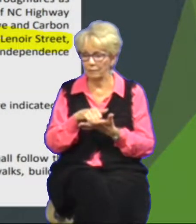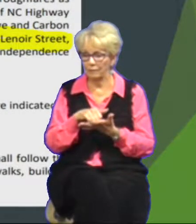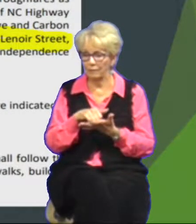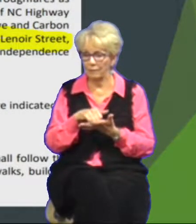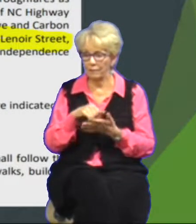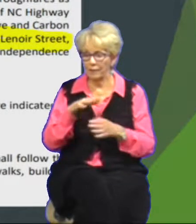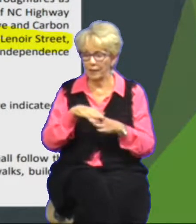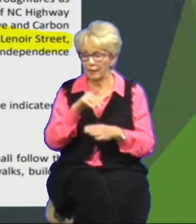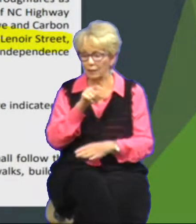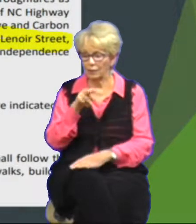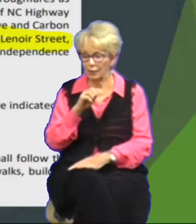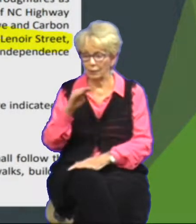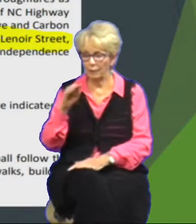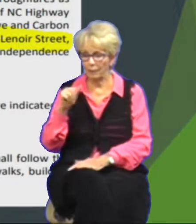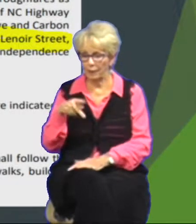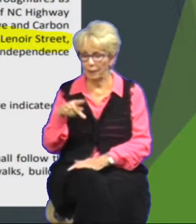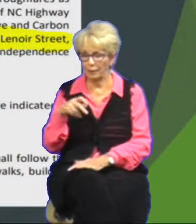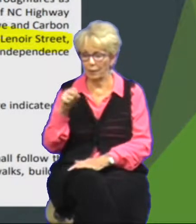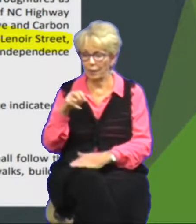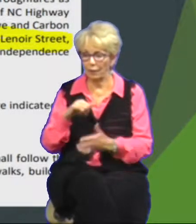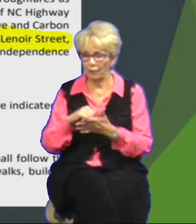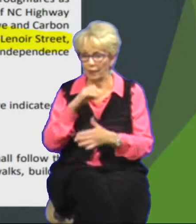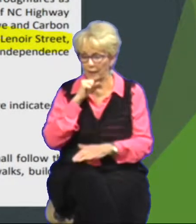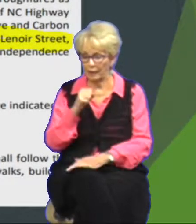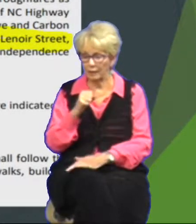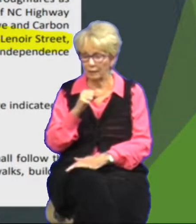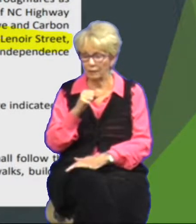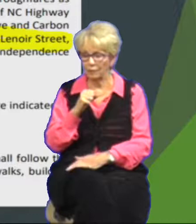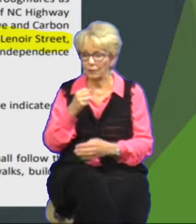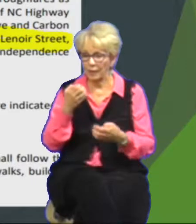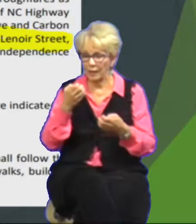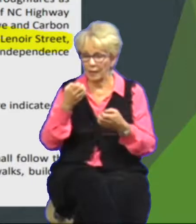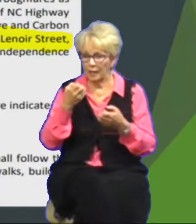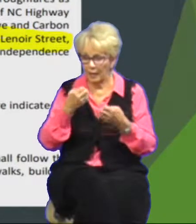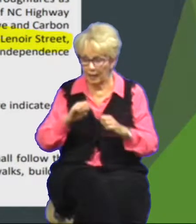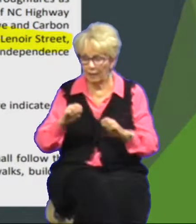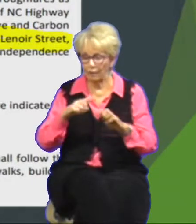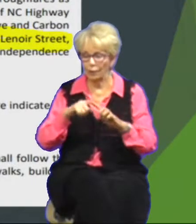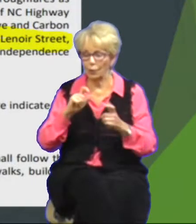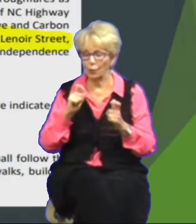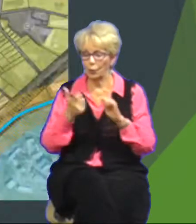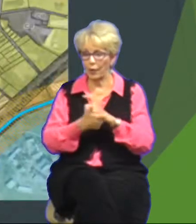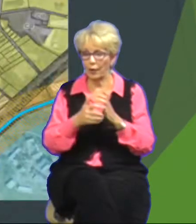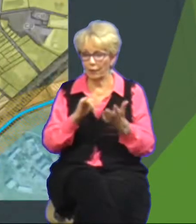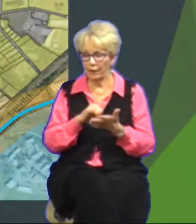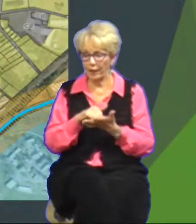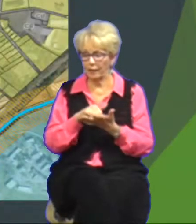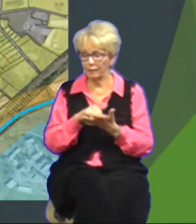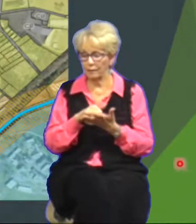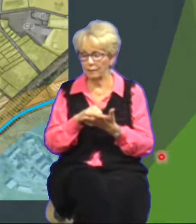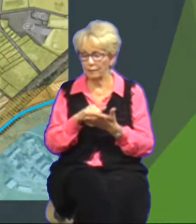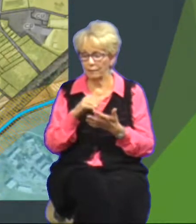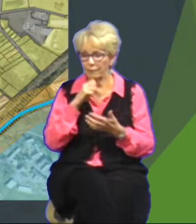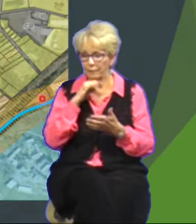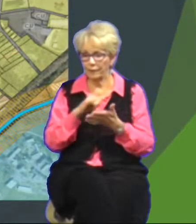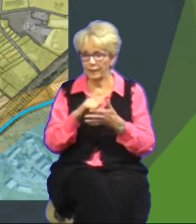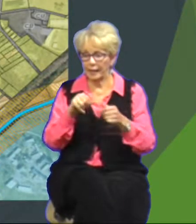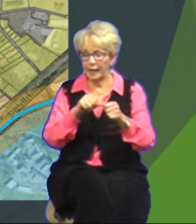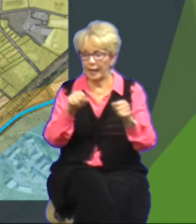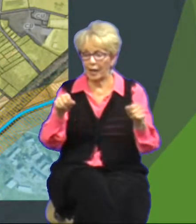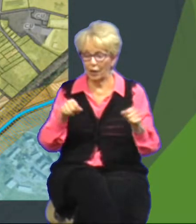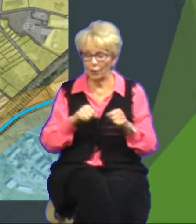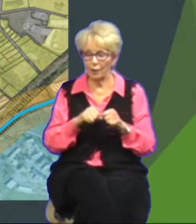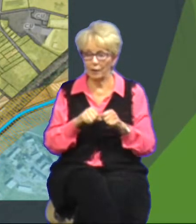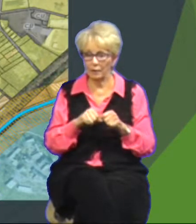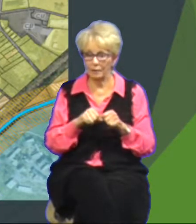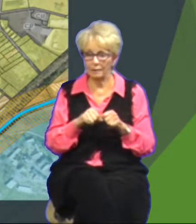designation on the zoning map. And so this is an effort to correct that. This is the area.